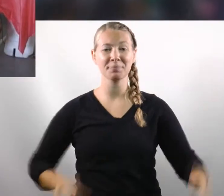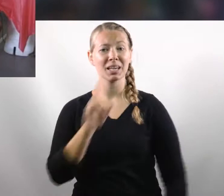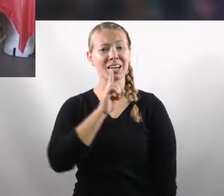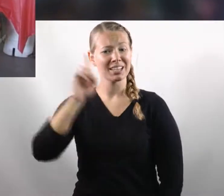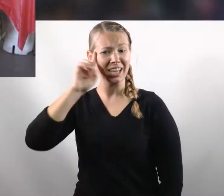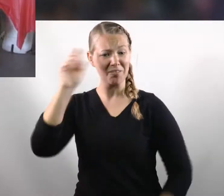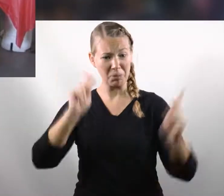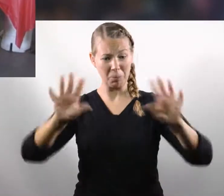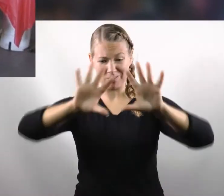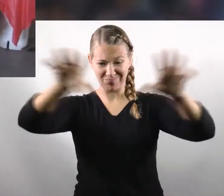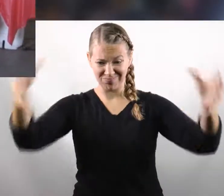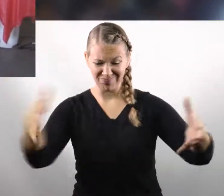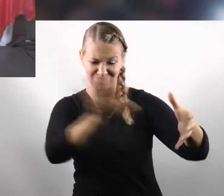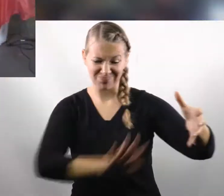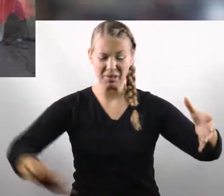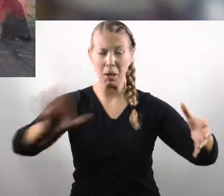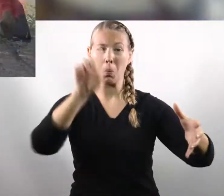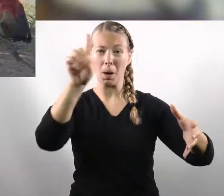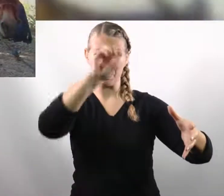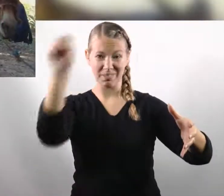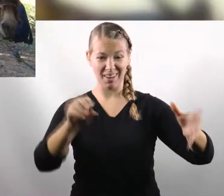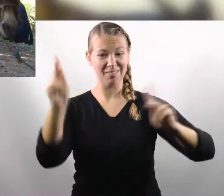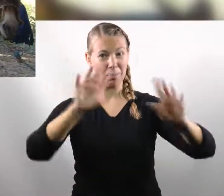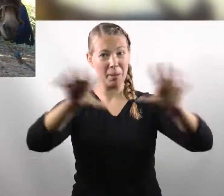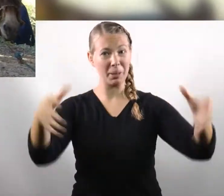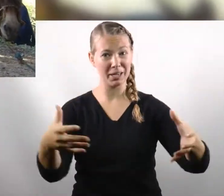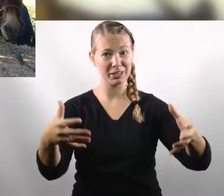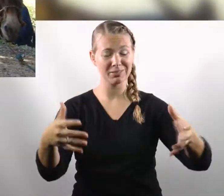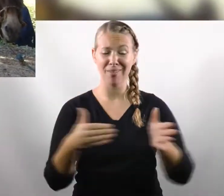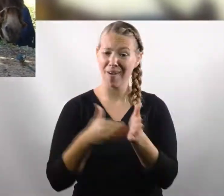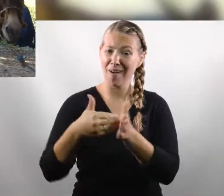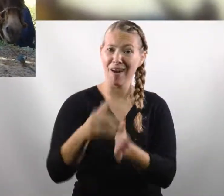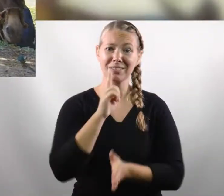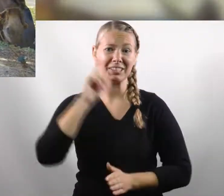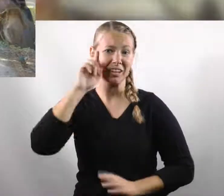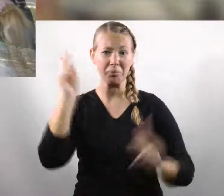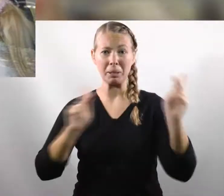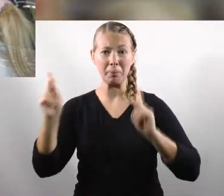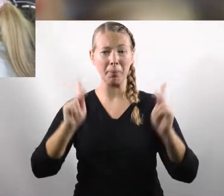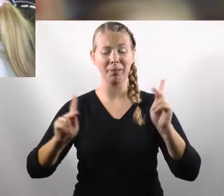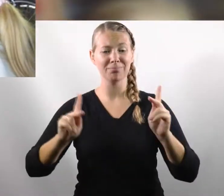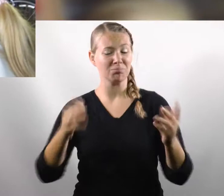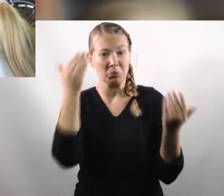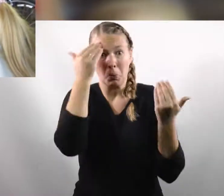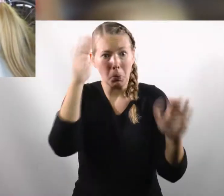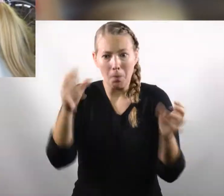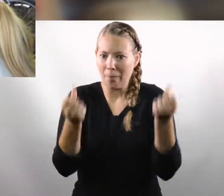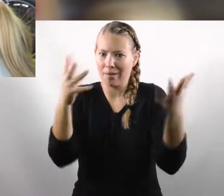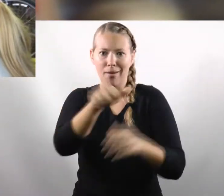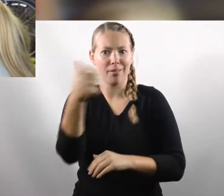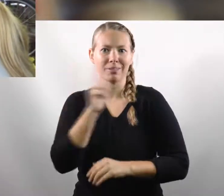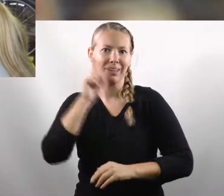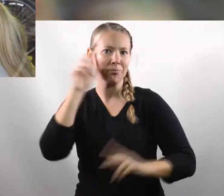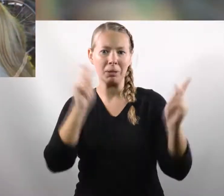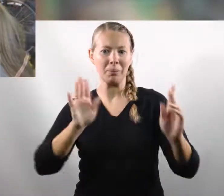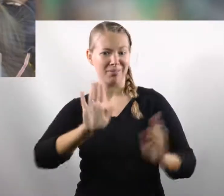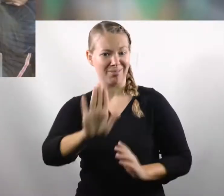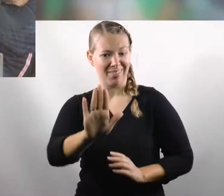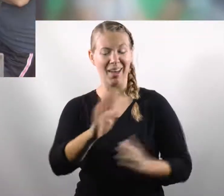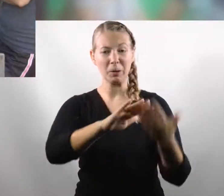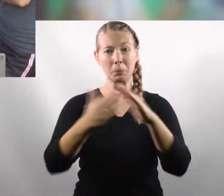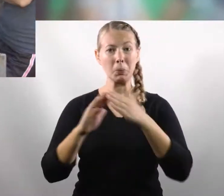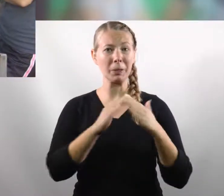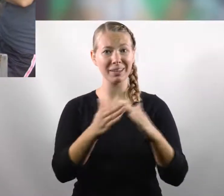are approximately 1% of the population and often go through life without knowing other deaf in their community. At